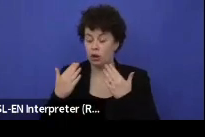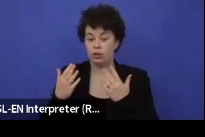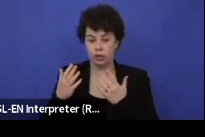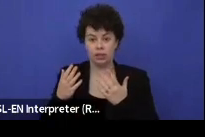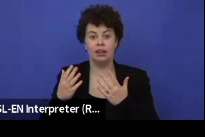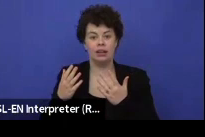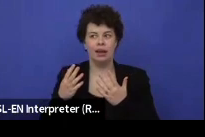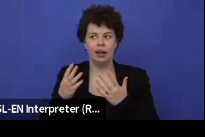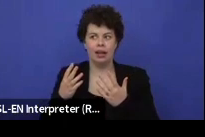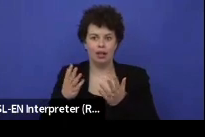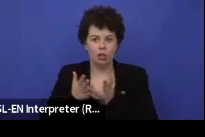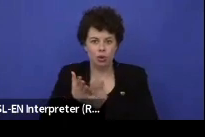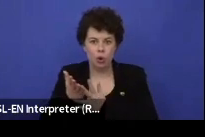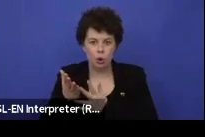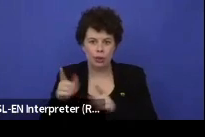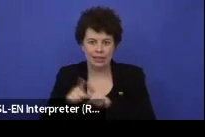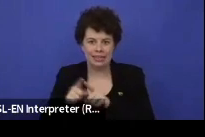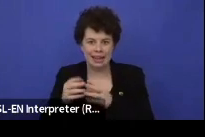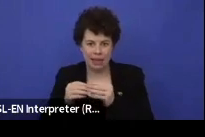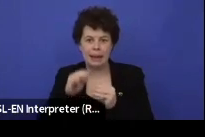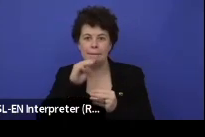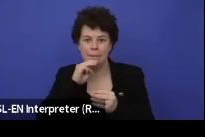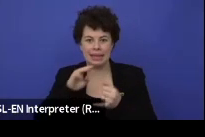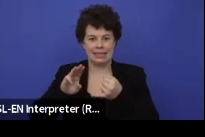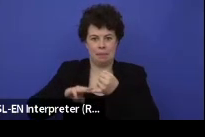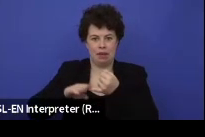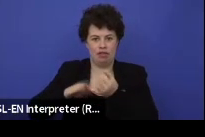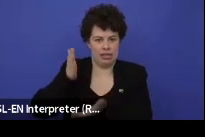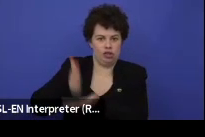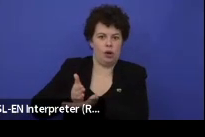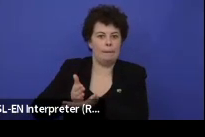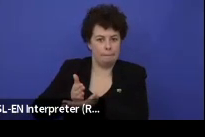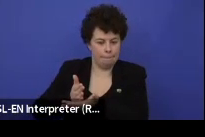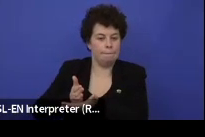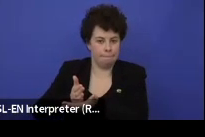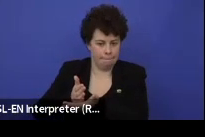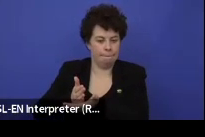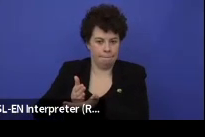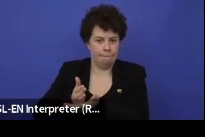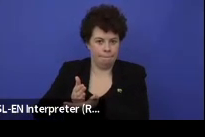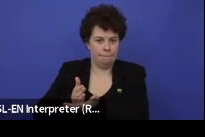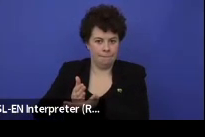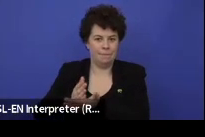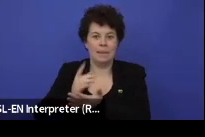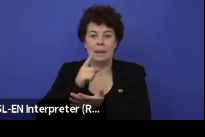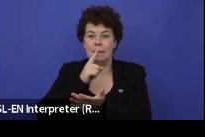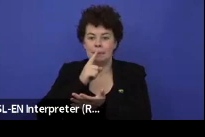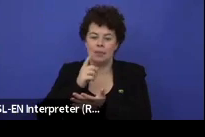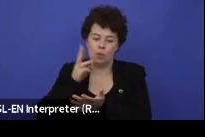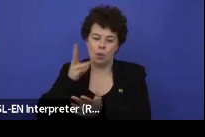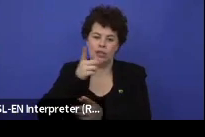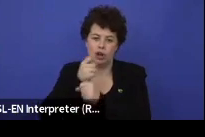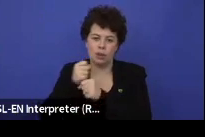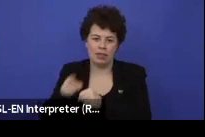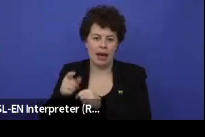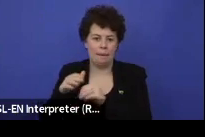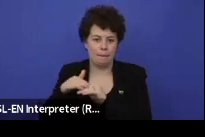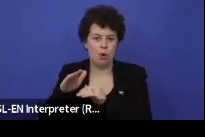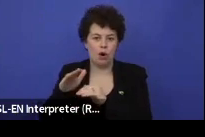same thing, which is their period stops, so their periods stop, the lead up to that can be very